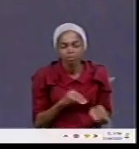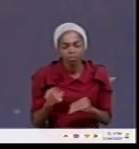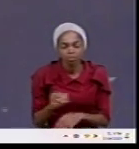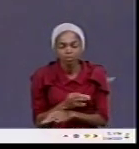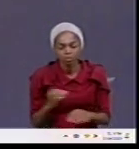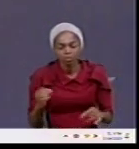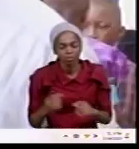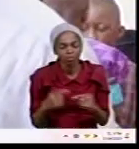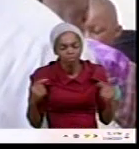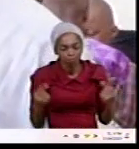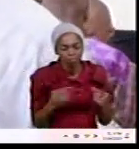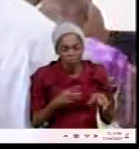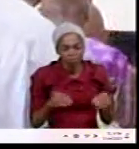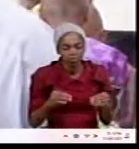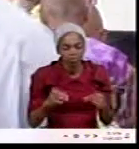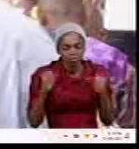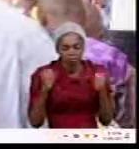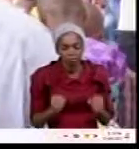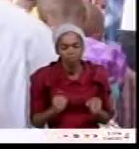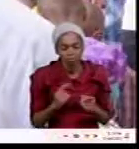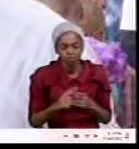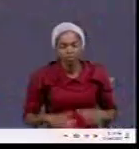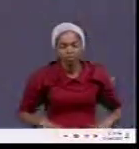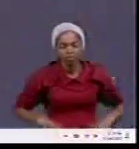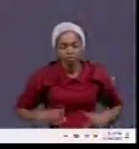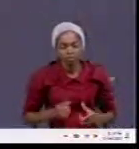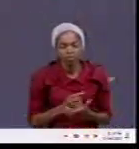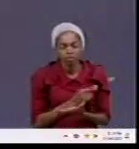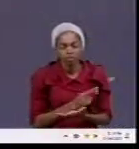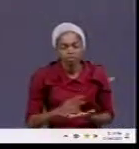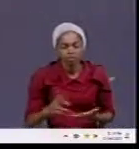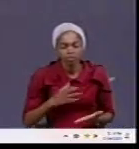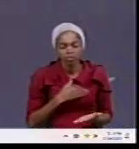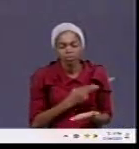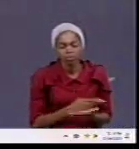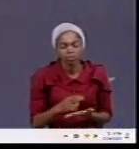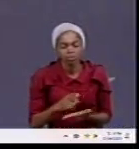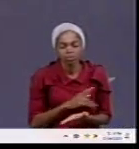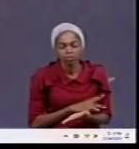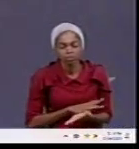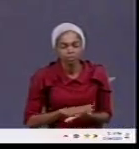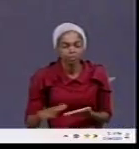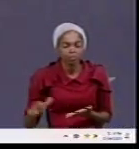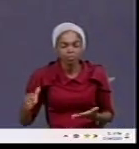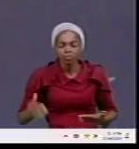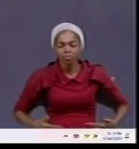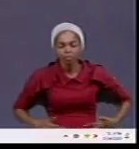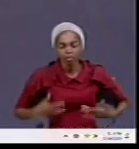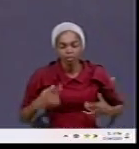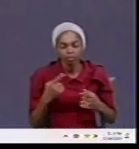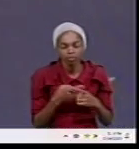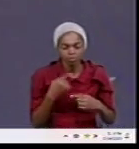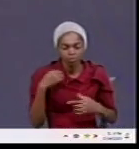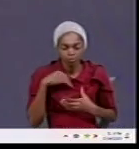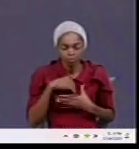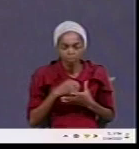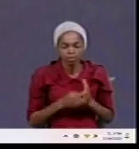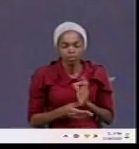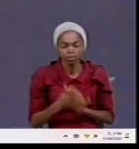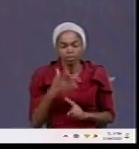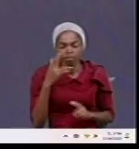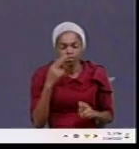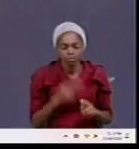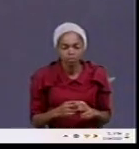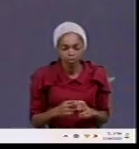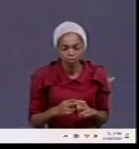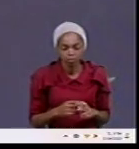in Jesus' name. We pray that they will live for you. You will deliver them from the bondage and shackles of sin. And